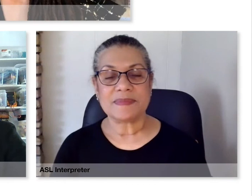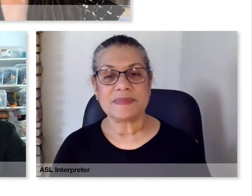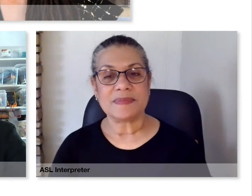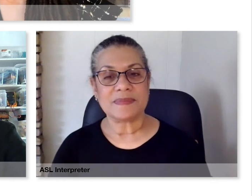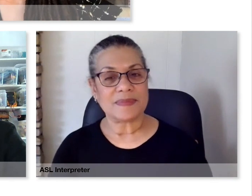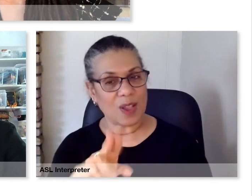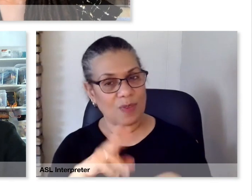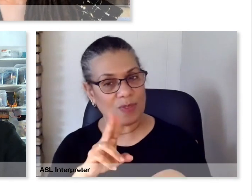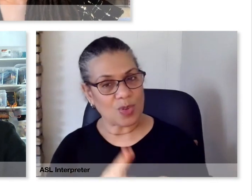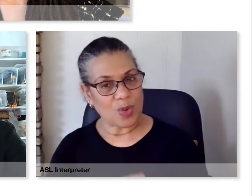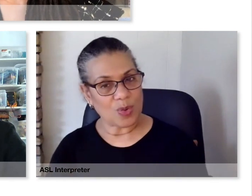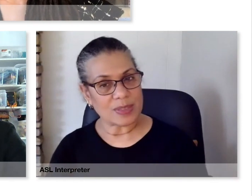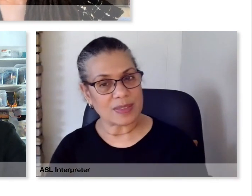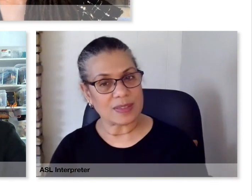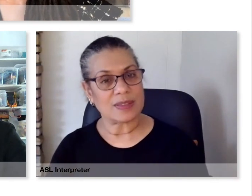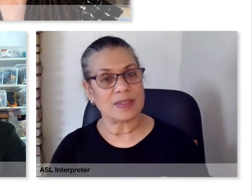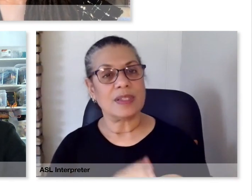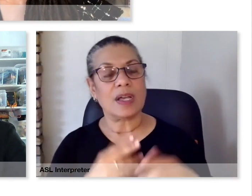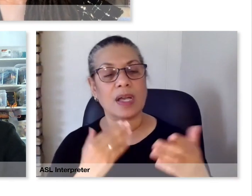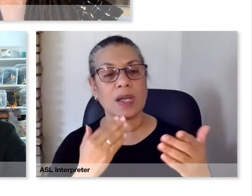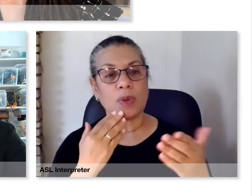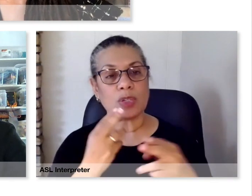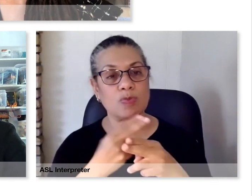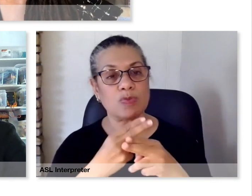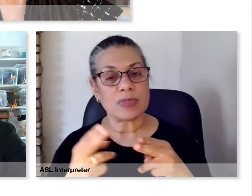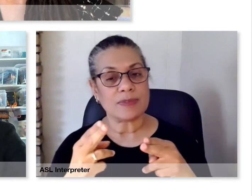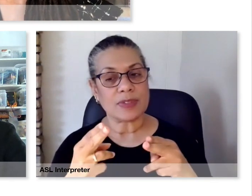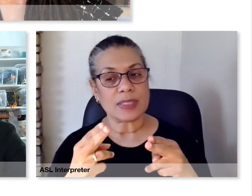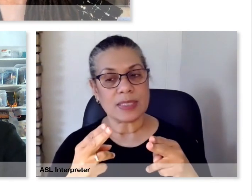And I just want to very briefly echo